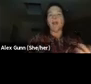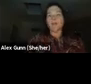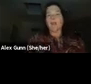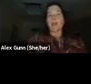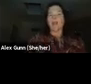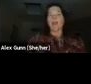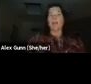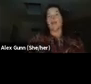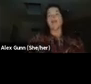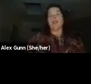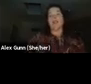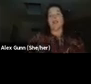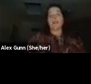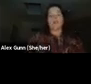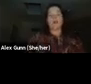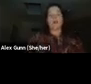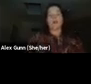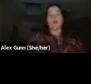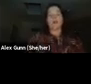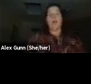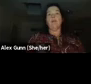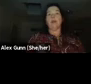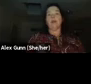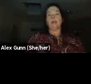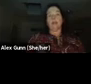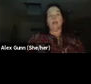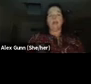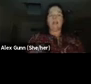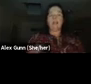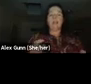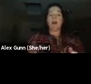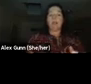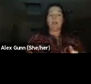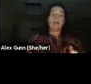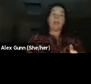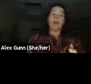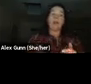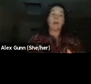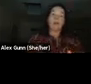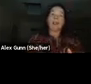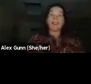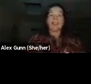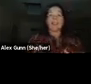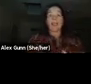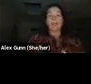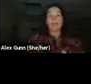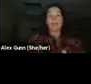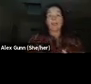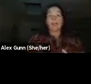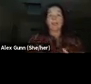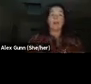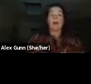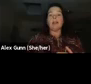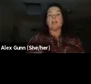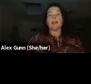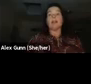And I also think the pursuit of gender is ever more queer because it is at the moment being both more and less able